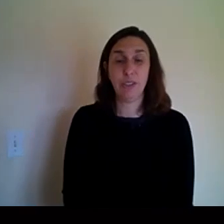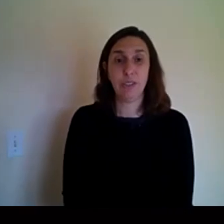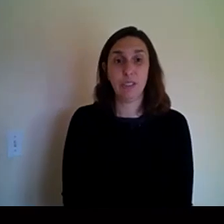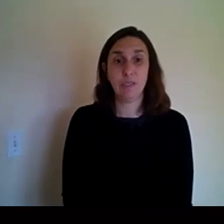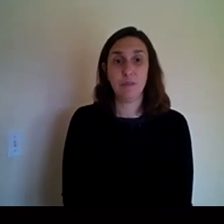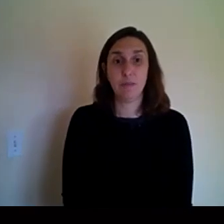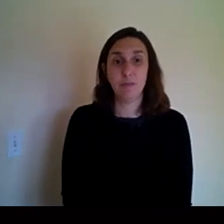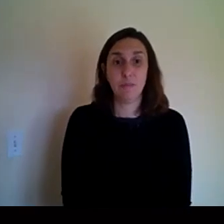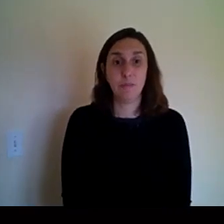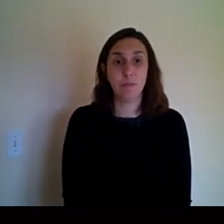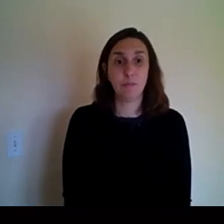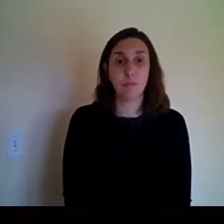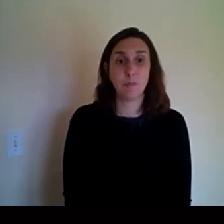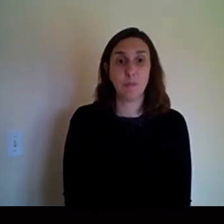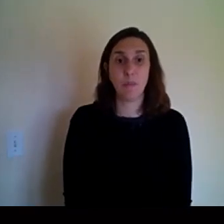on x squared,